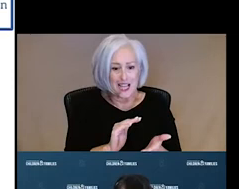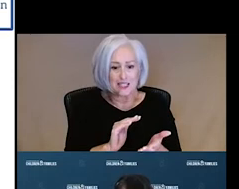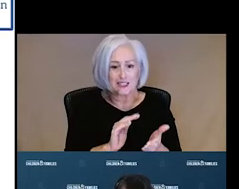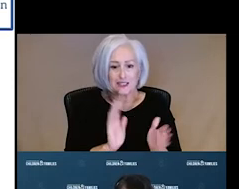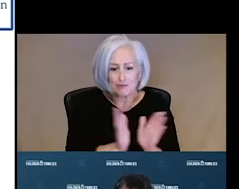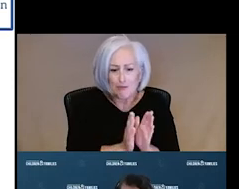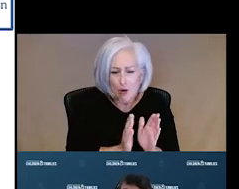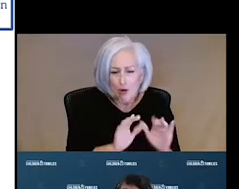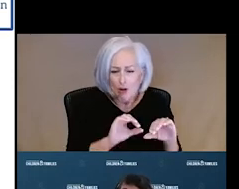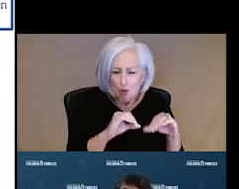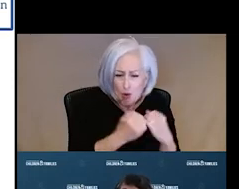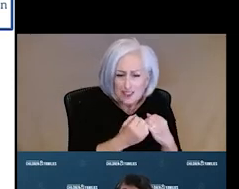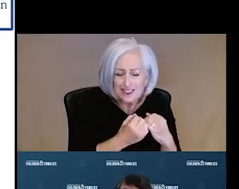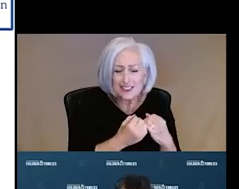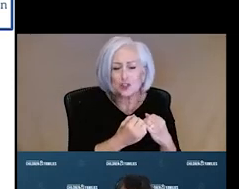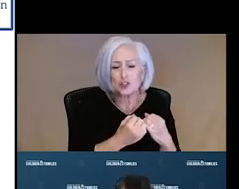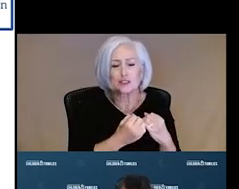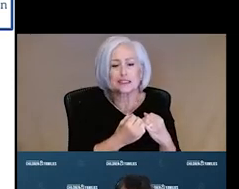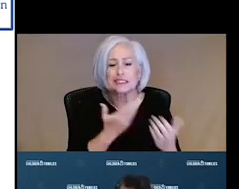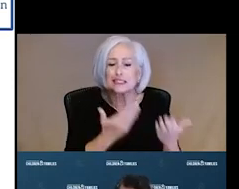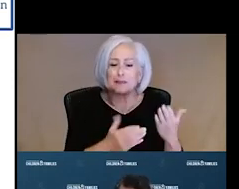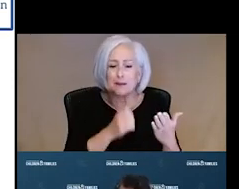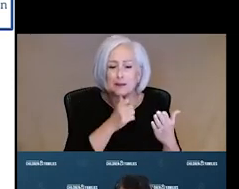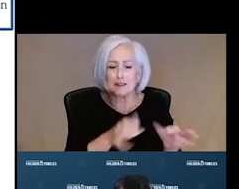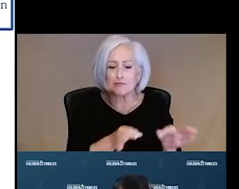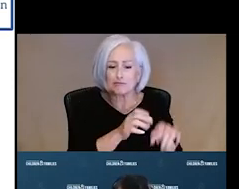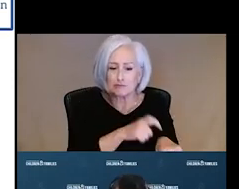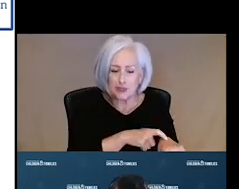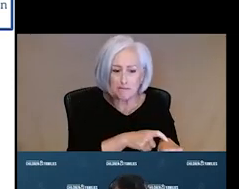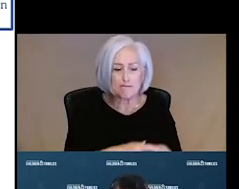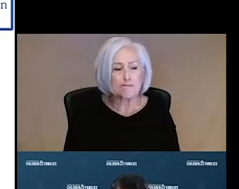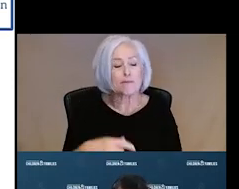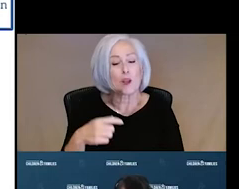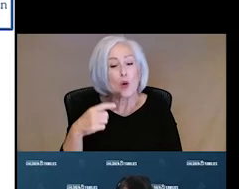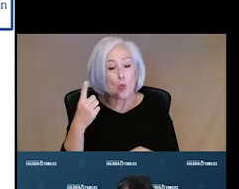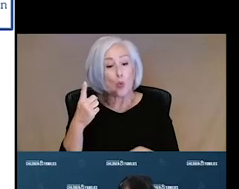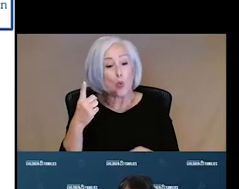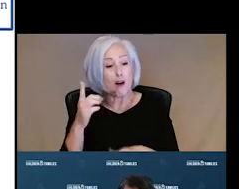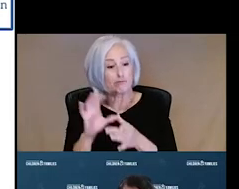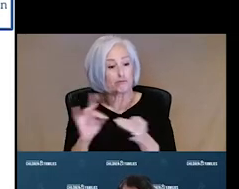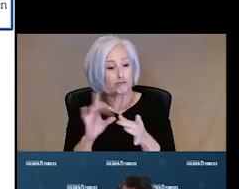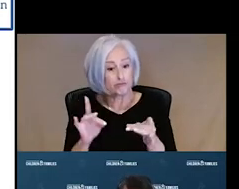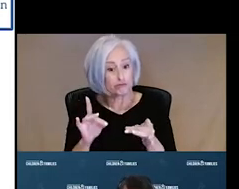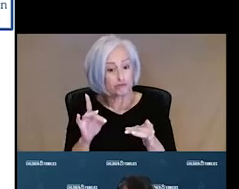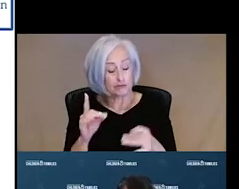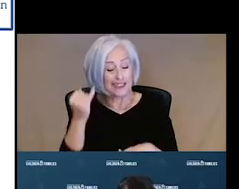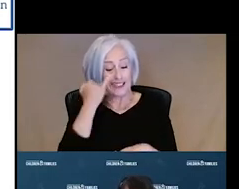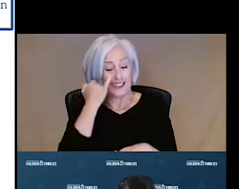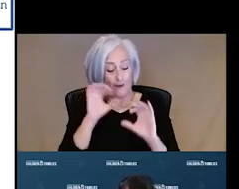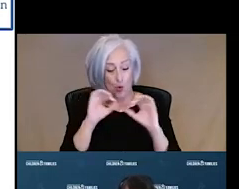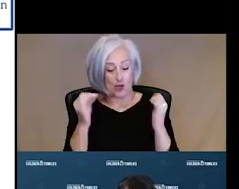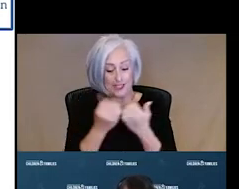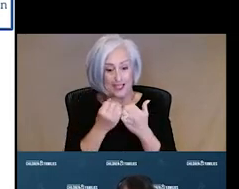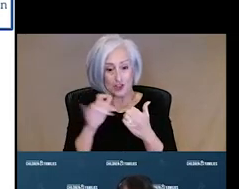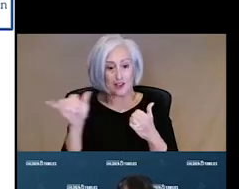structures. One more note about ICRs in practice. When an organization, such as a